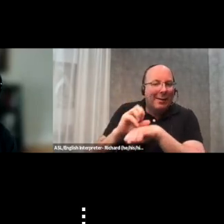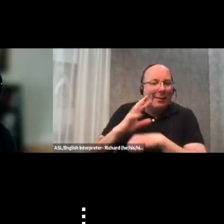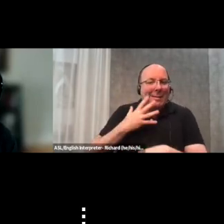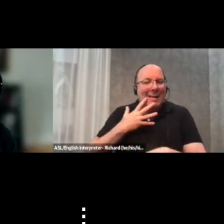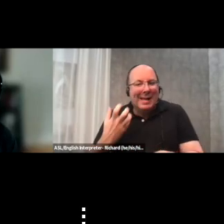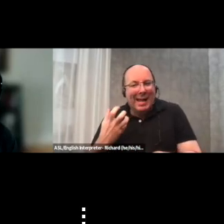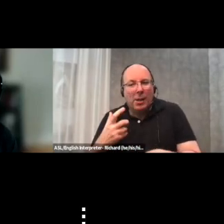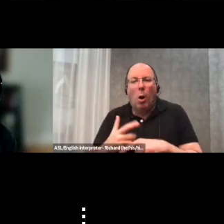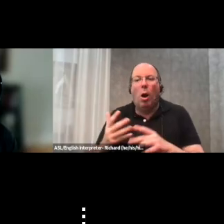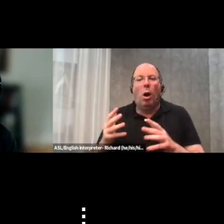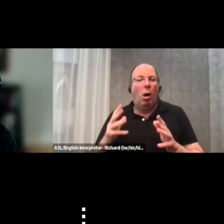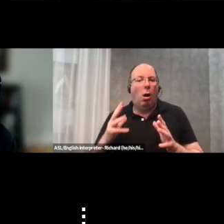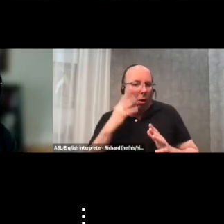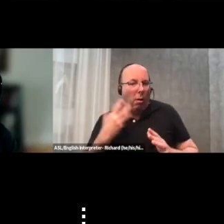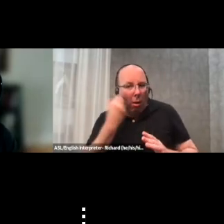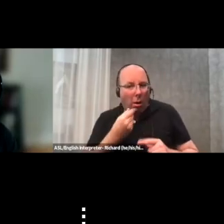Yeah. Thank you.